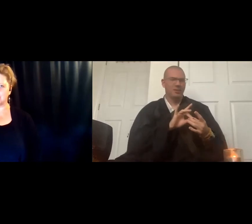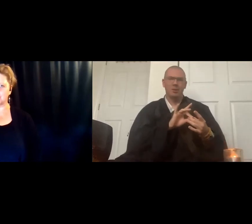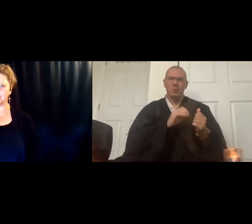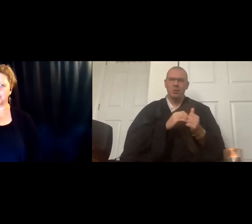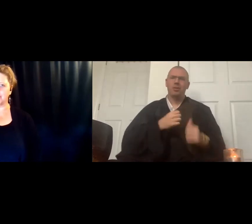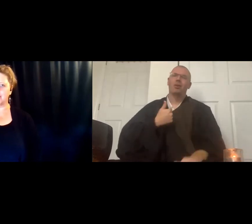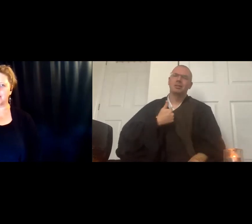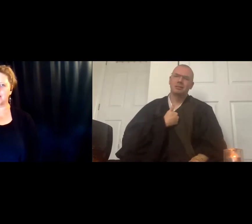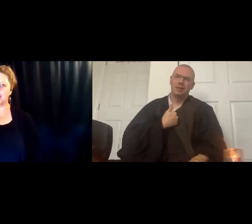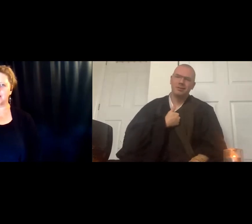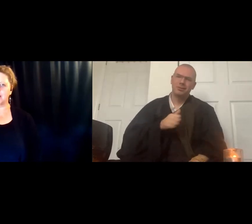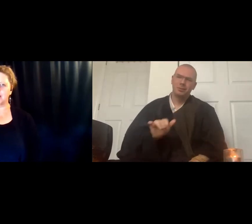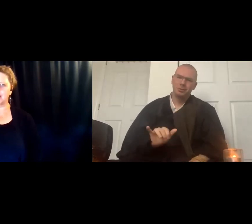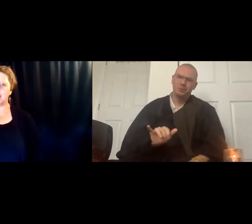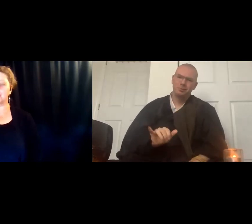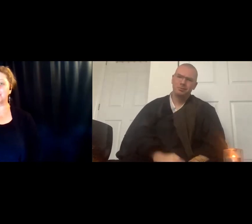each other.